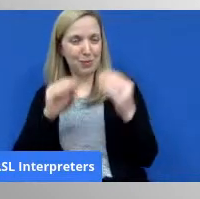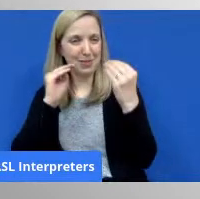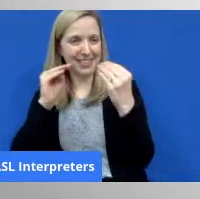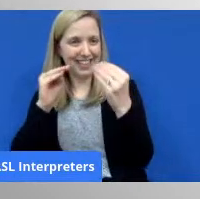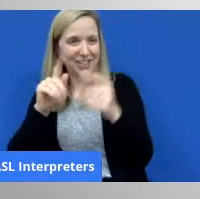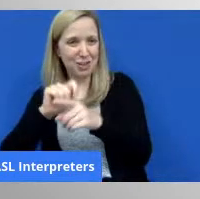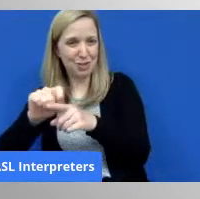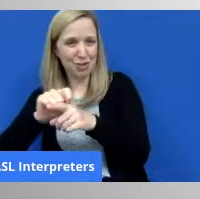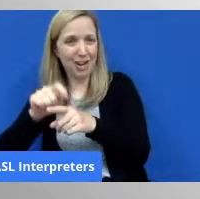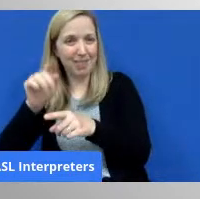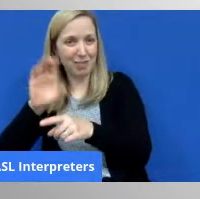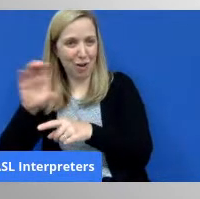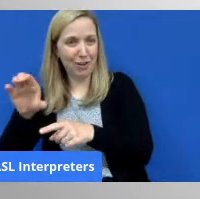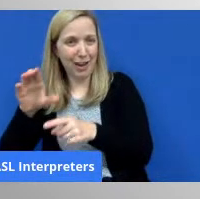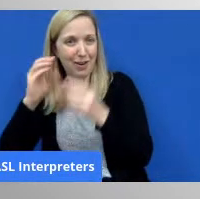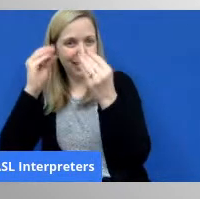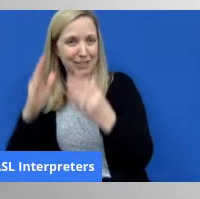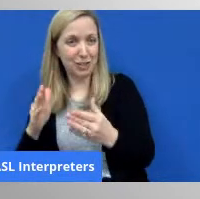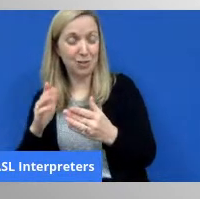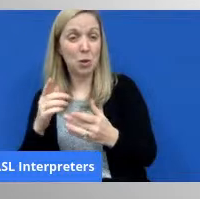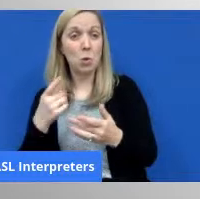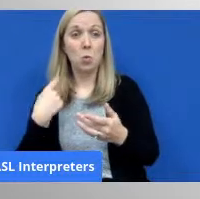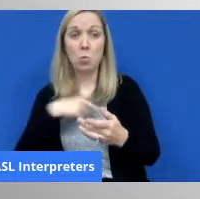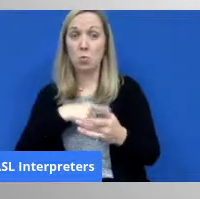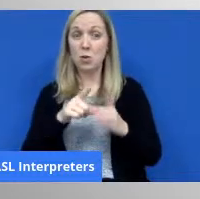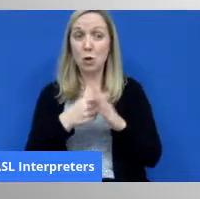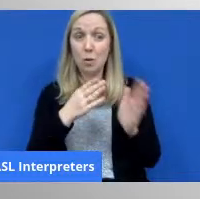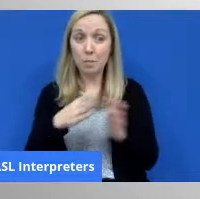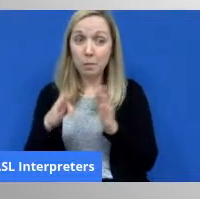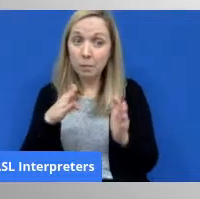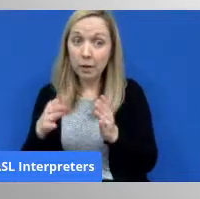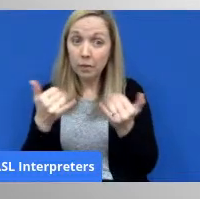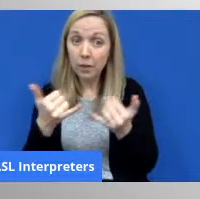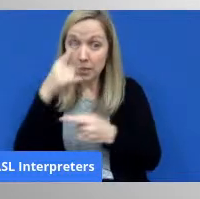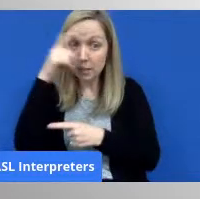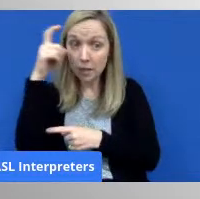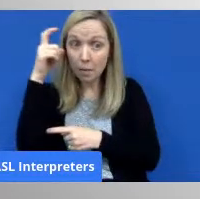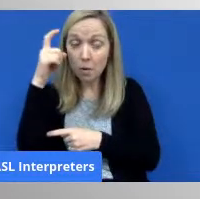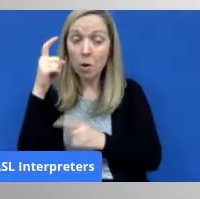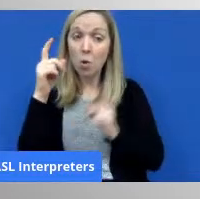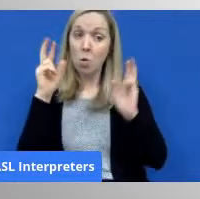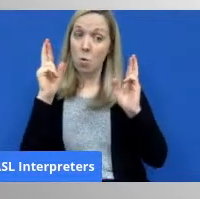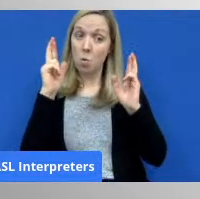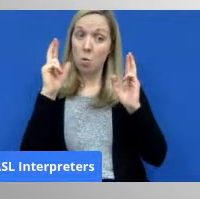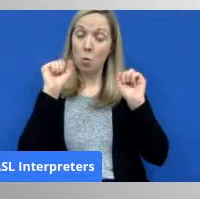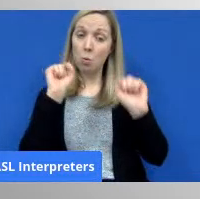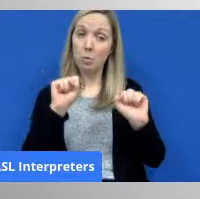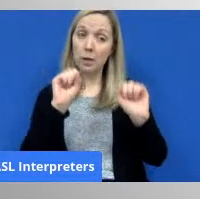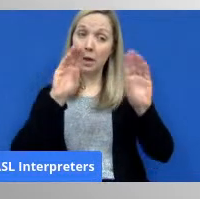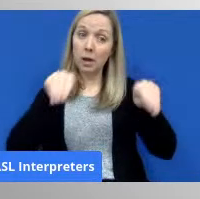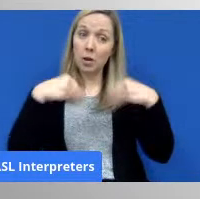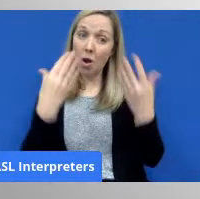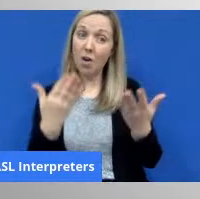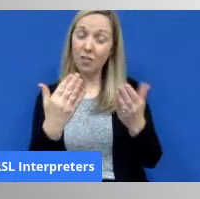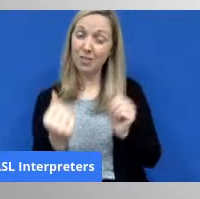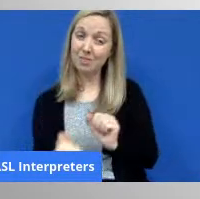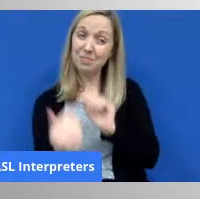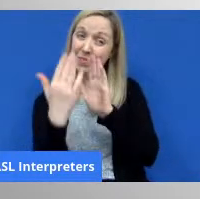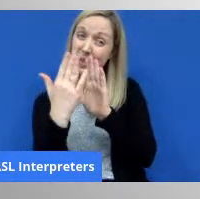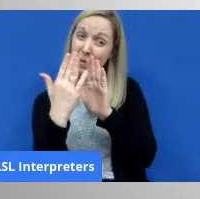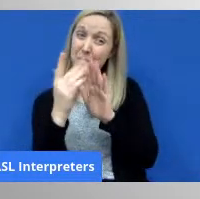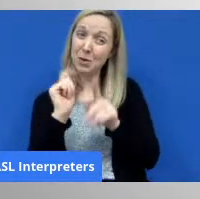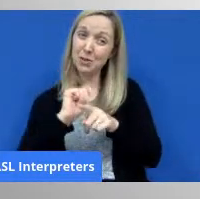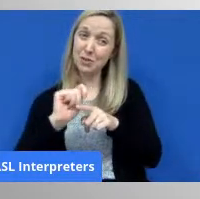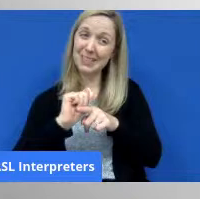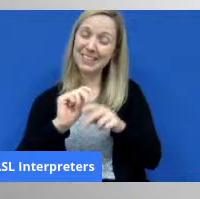this summer already, and we hope we will be able to offer some in-person trainings.